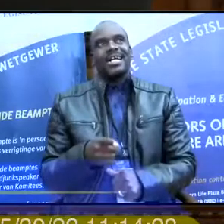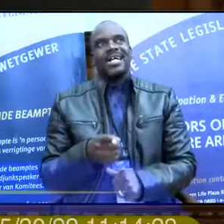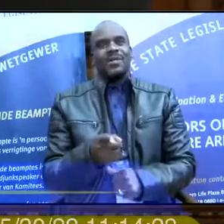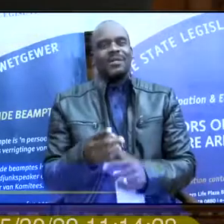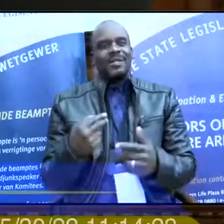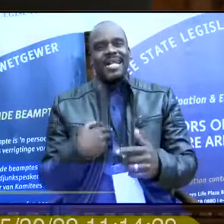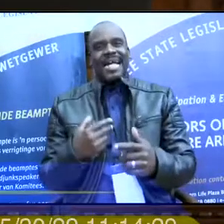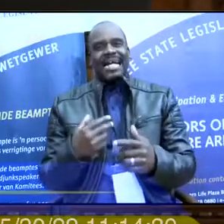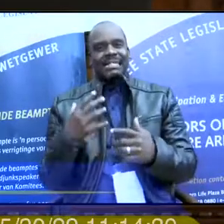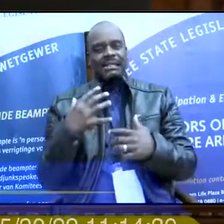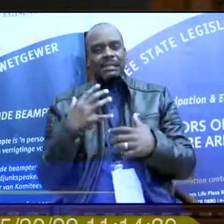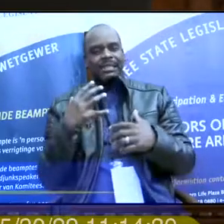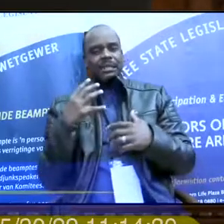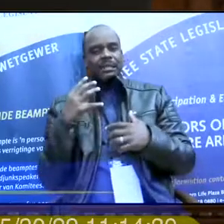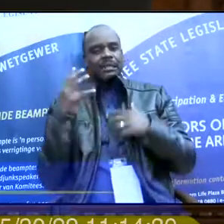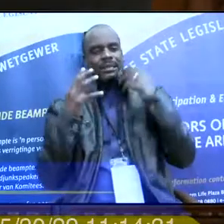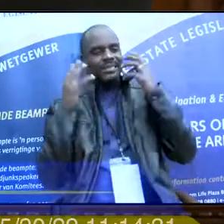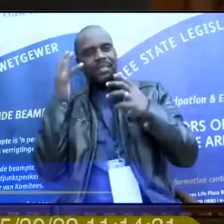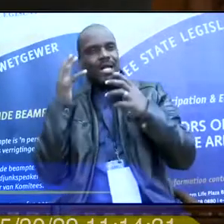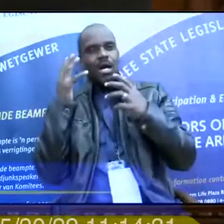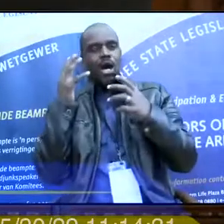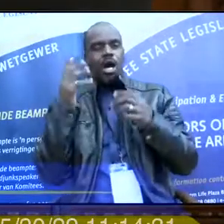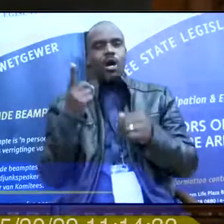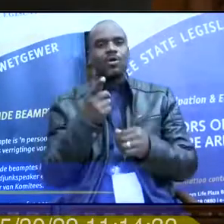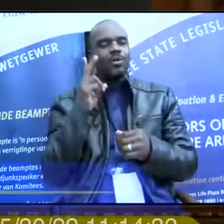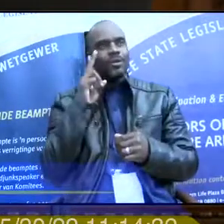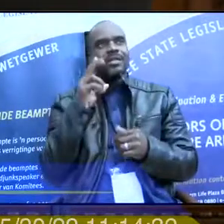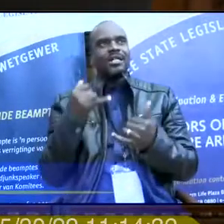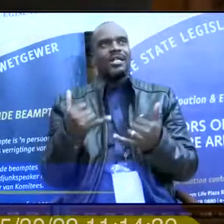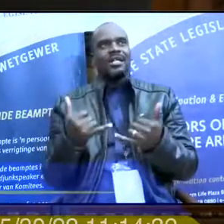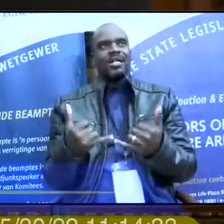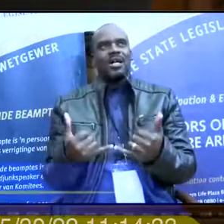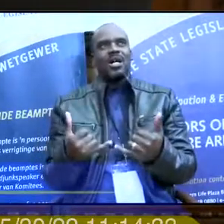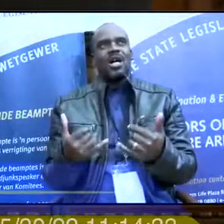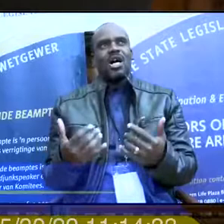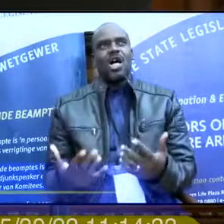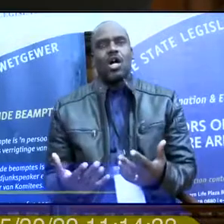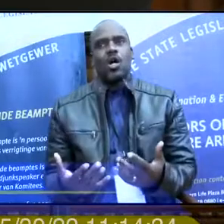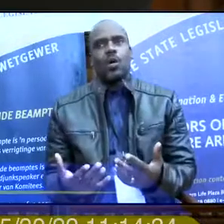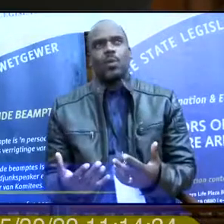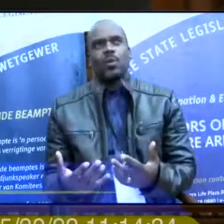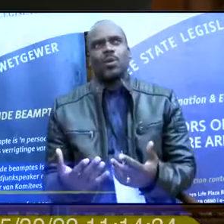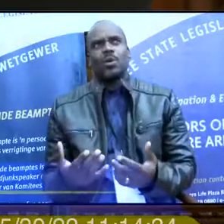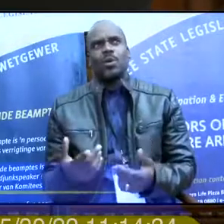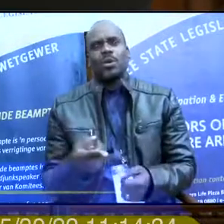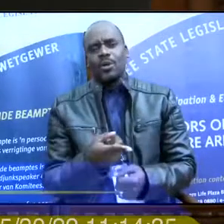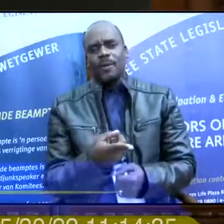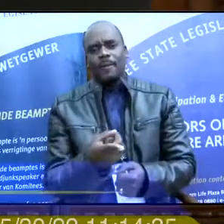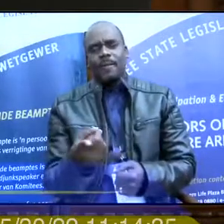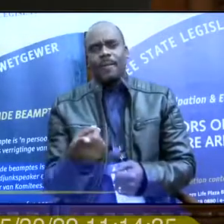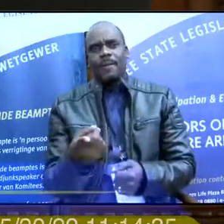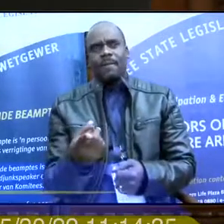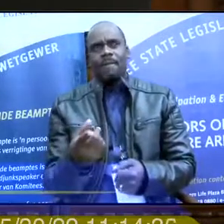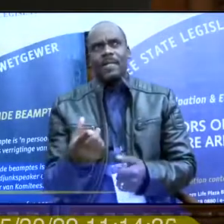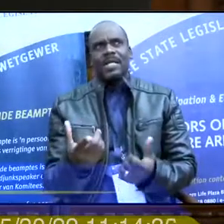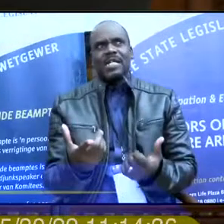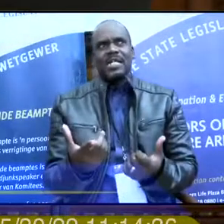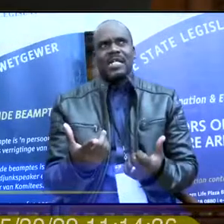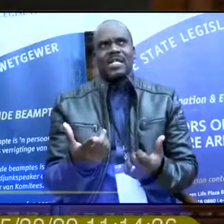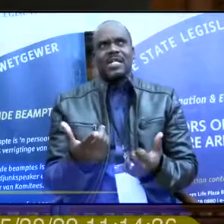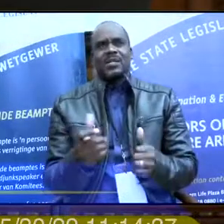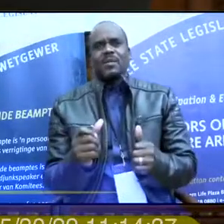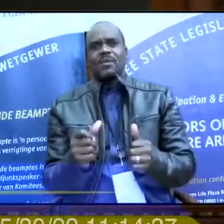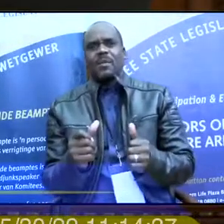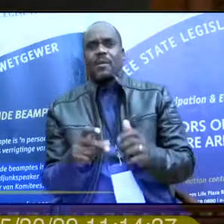to those hard lockdowns we're seeing now in this year that we're opening for makufi we're opening for more events happening in the